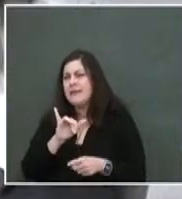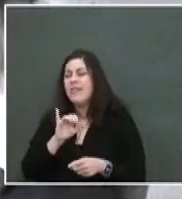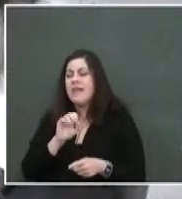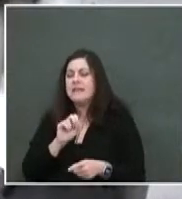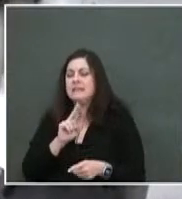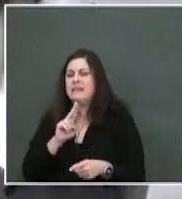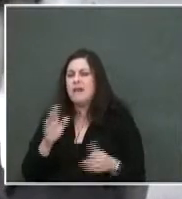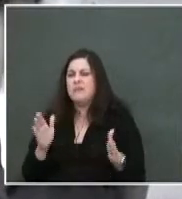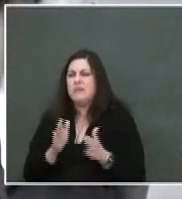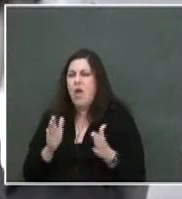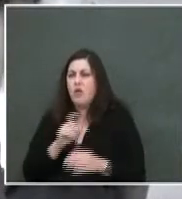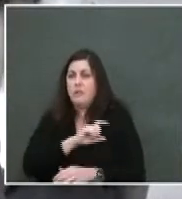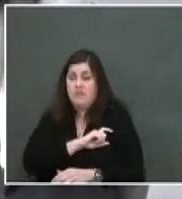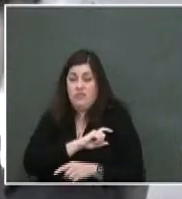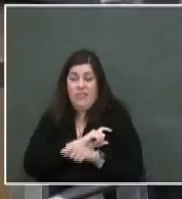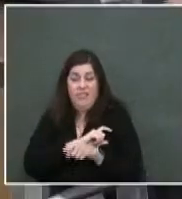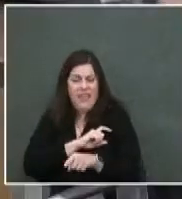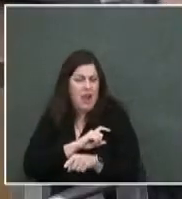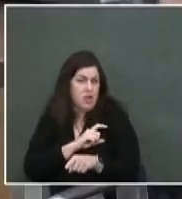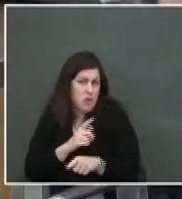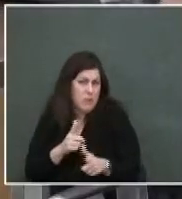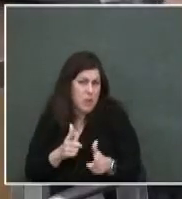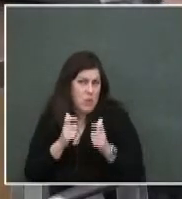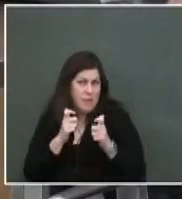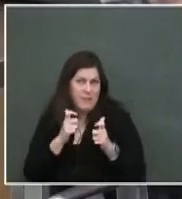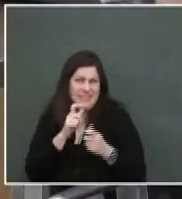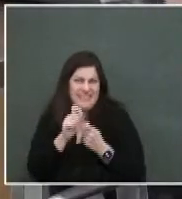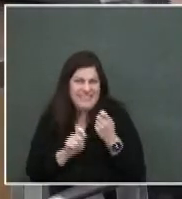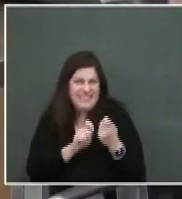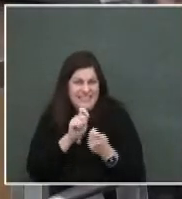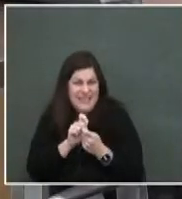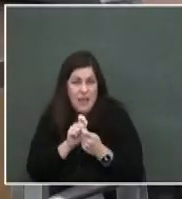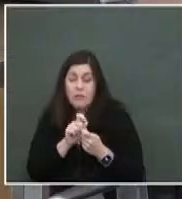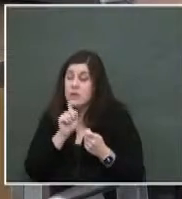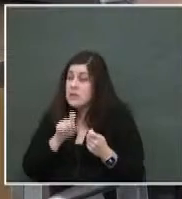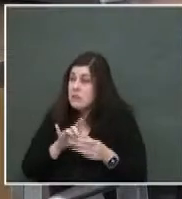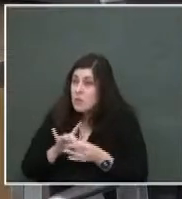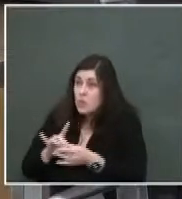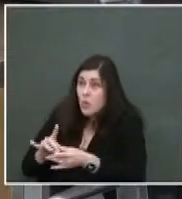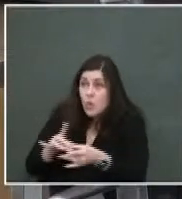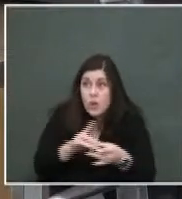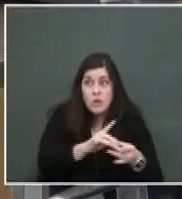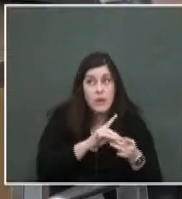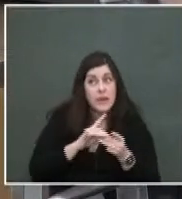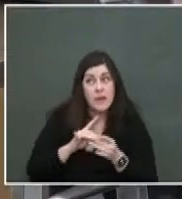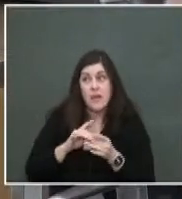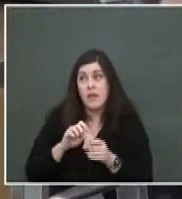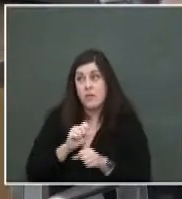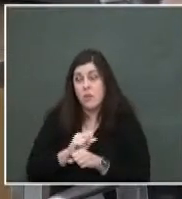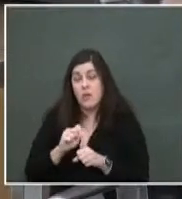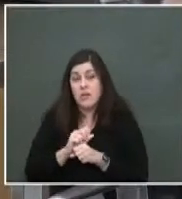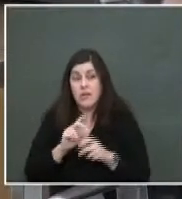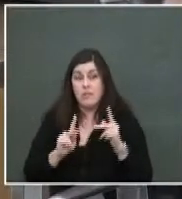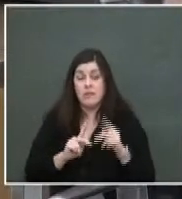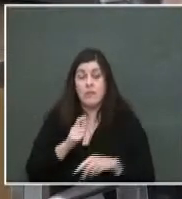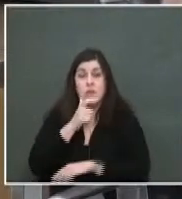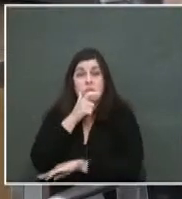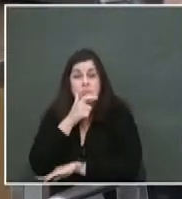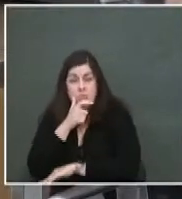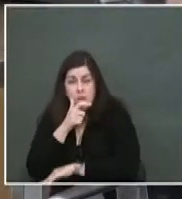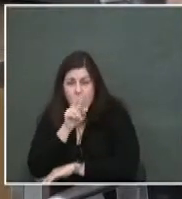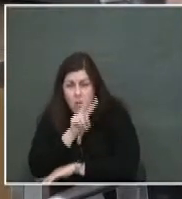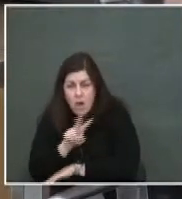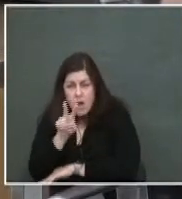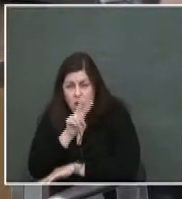don't have an estimate for you right now, Councilman. Yeah, because we're going to need to make sure it's a coordinated effort between the folks, obviously, looking at the camera feed